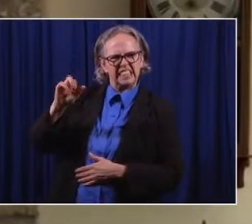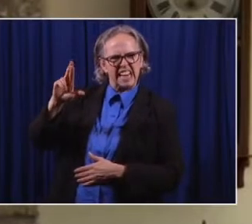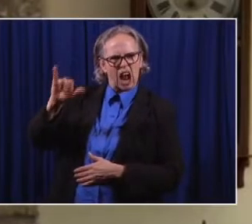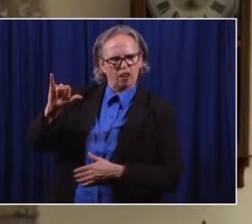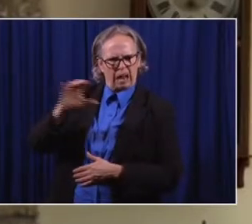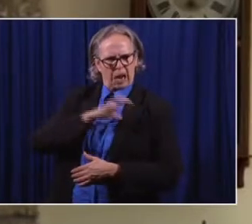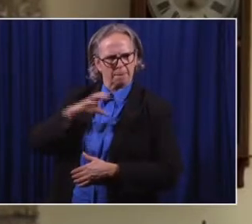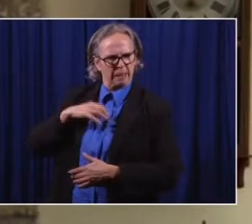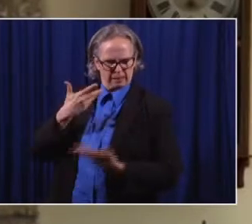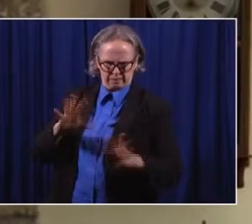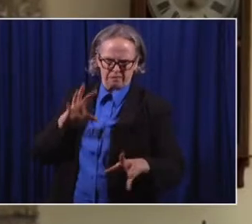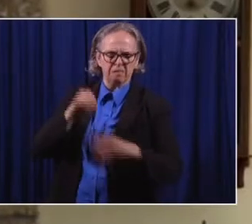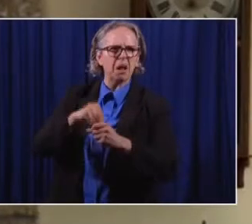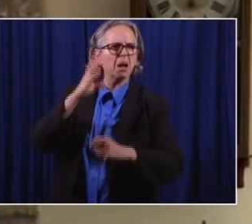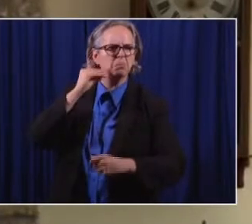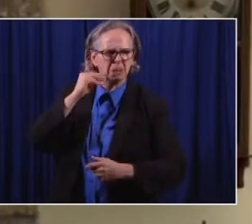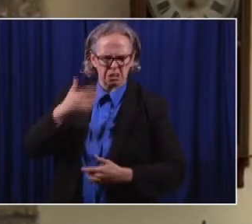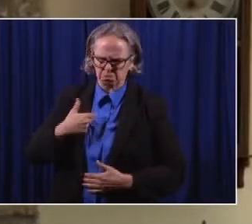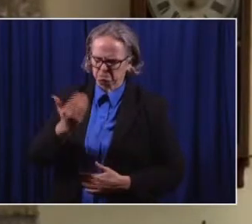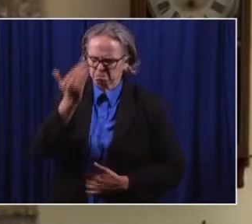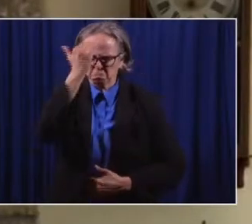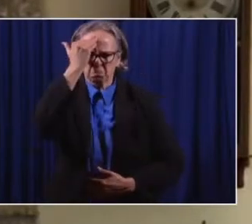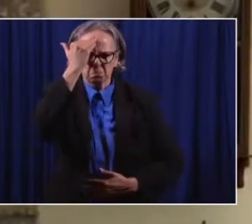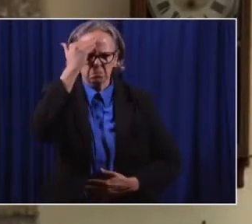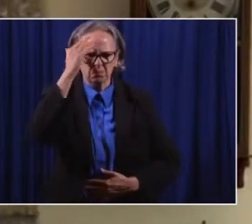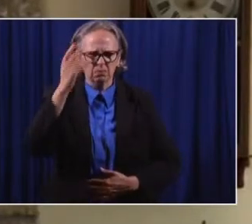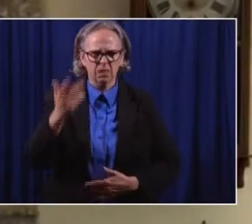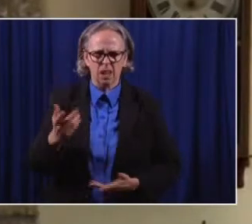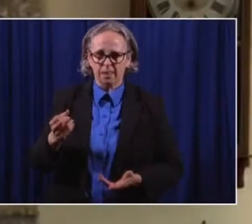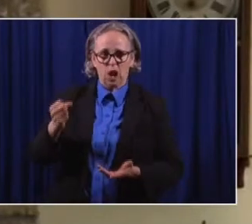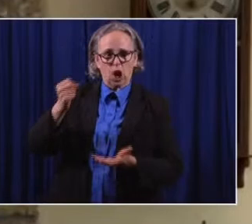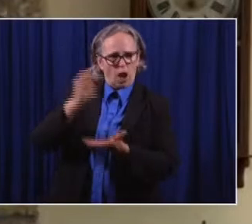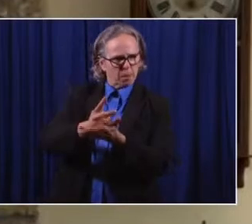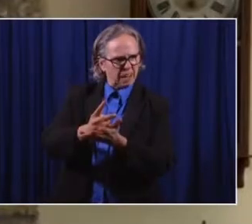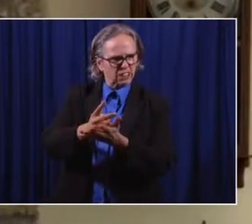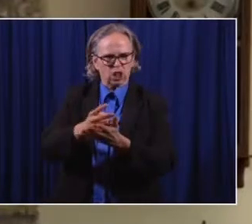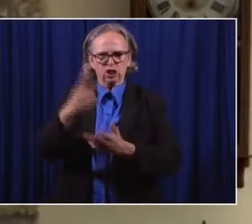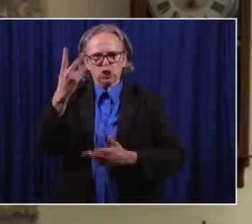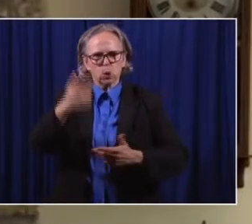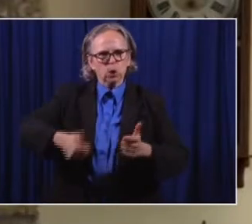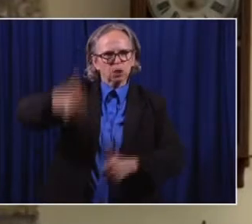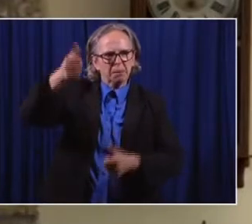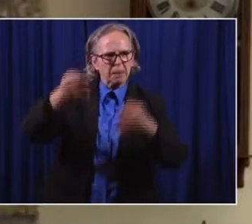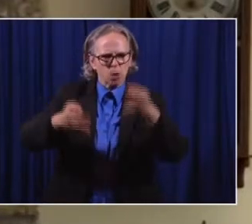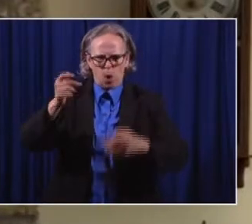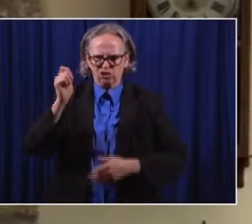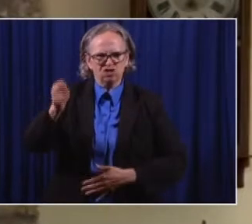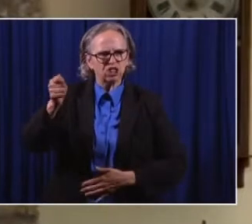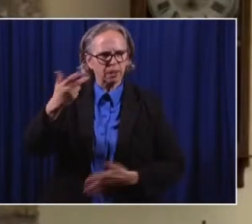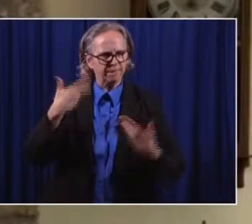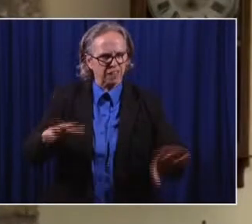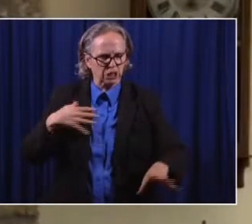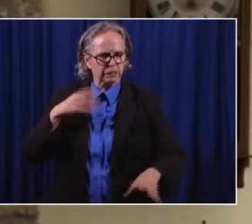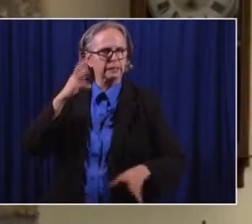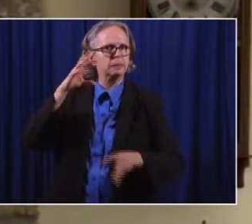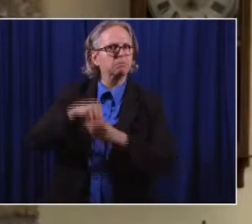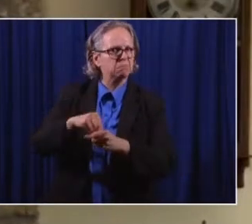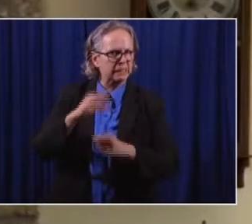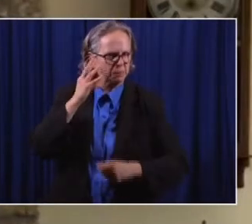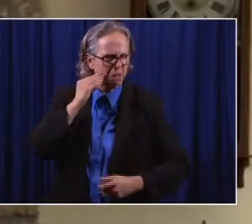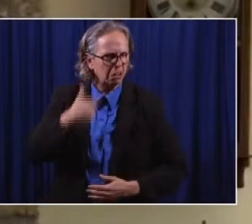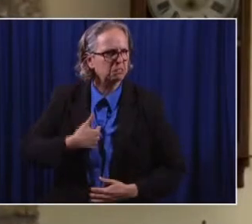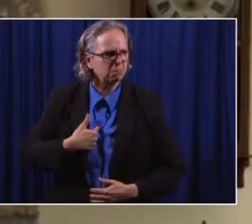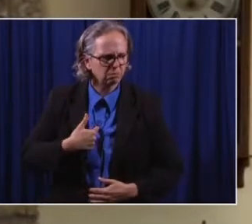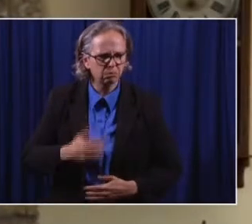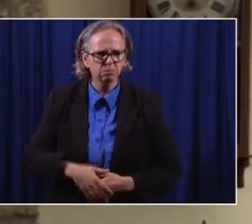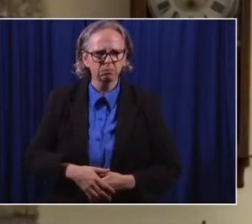two justices of the Supreme Court. What I always said at the time was that as far